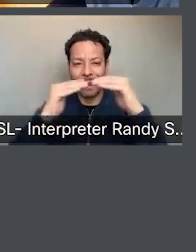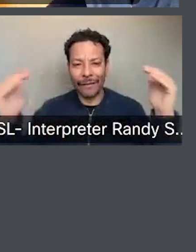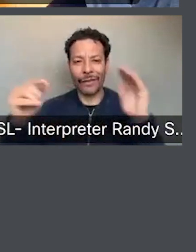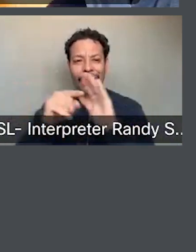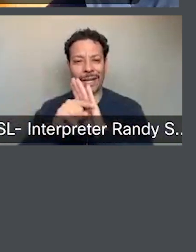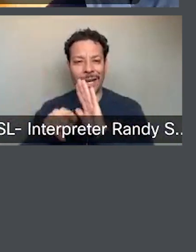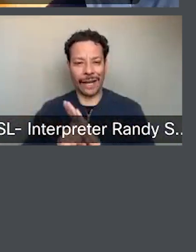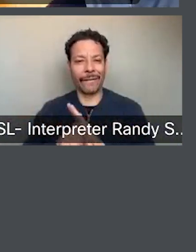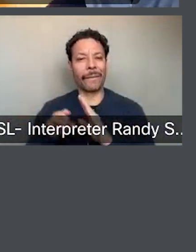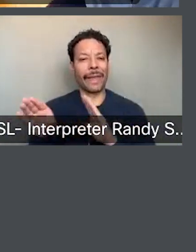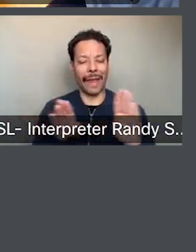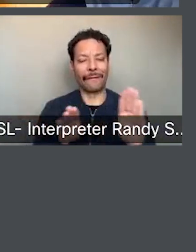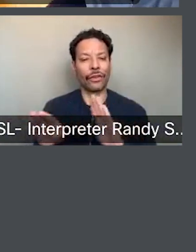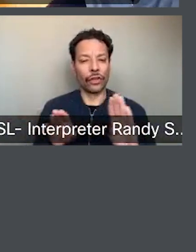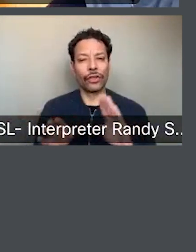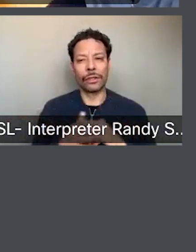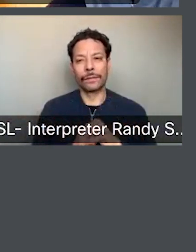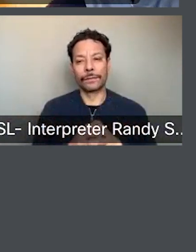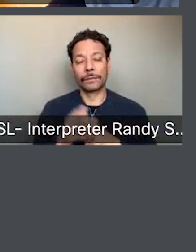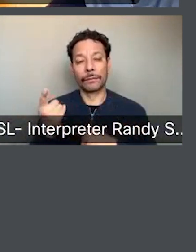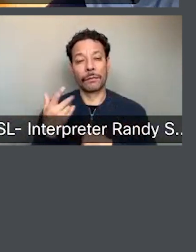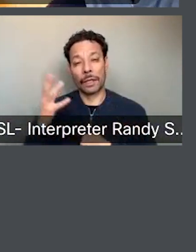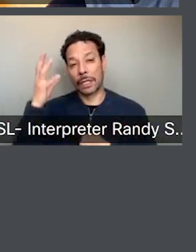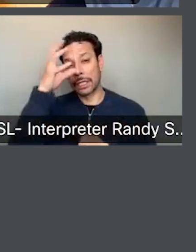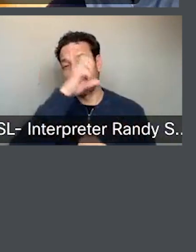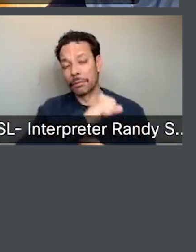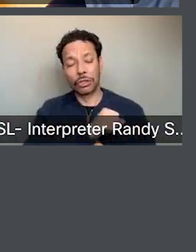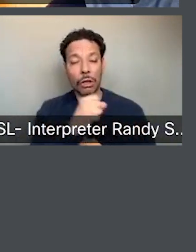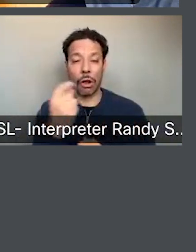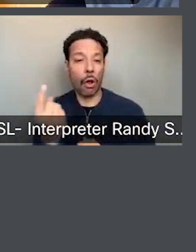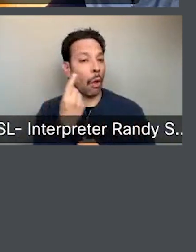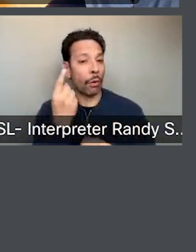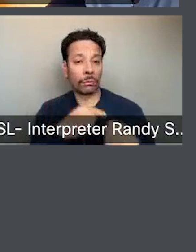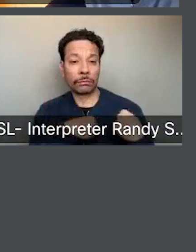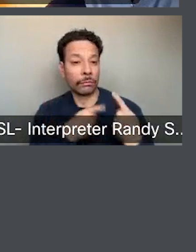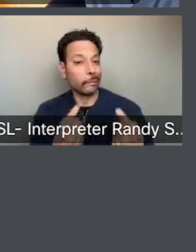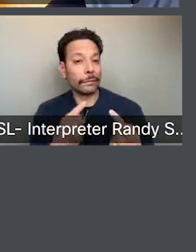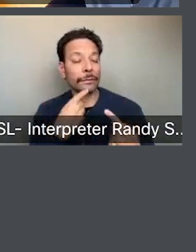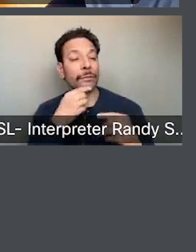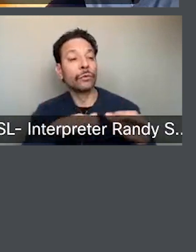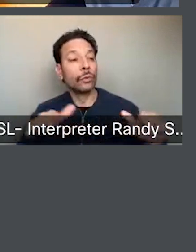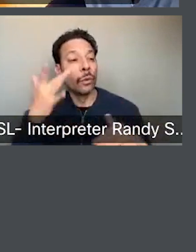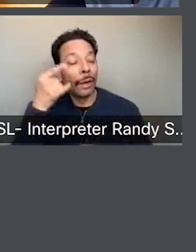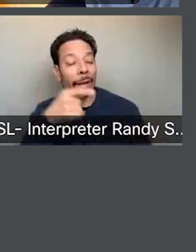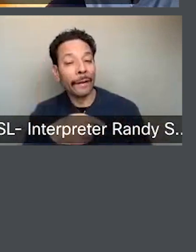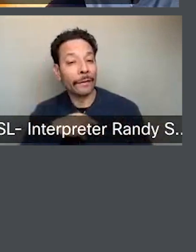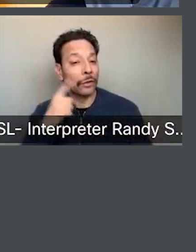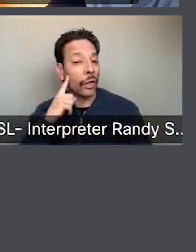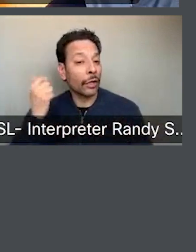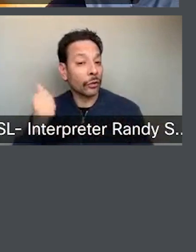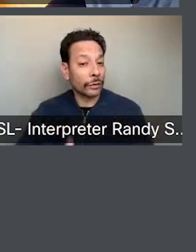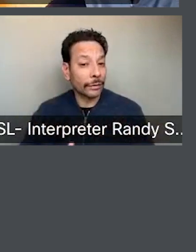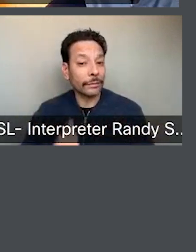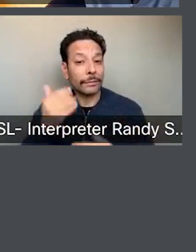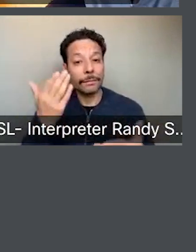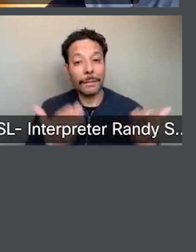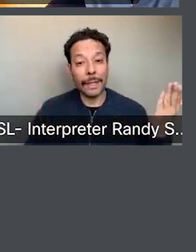behaviors. The assumption has always been that this is because children with unilateral hearing loss may